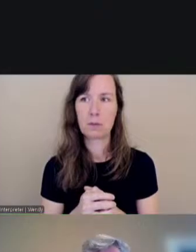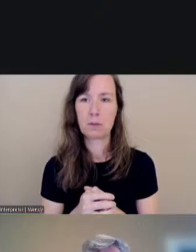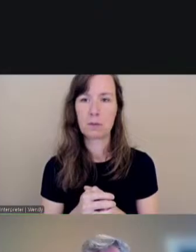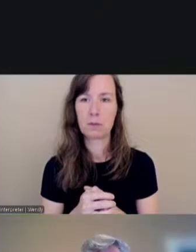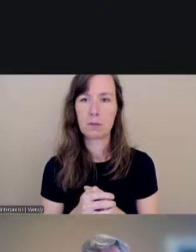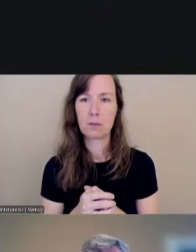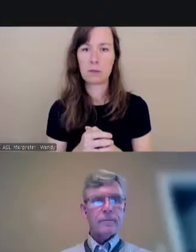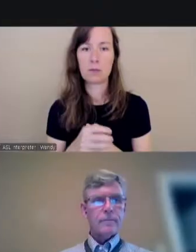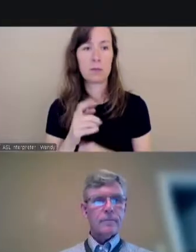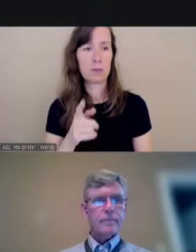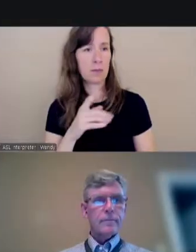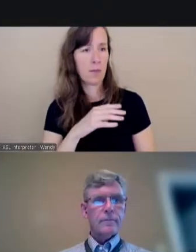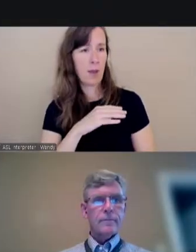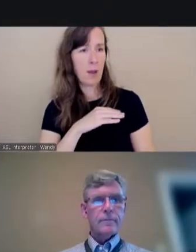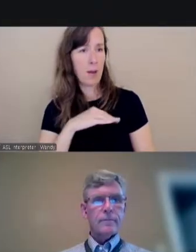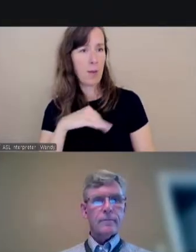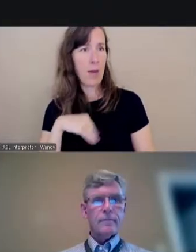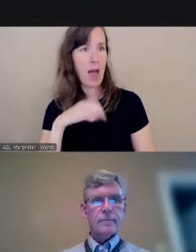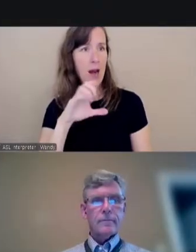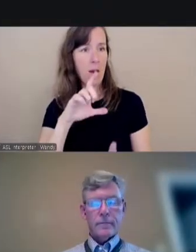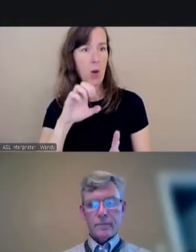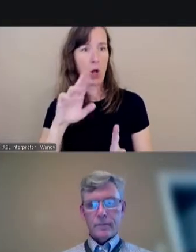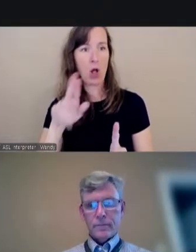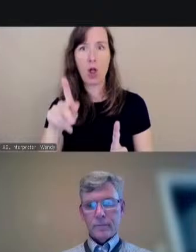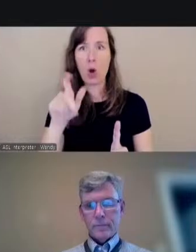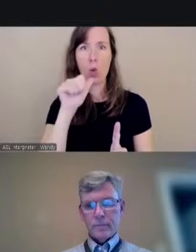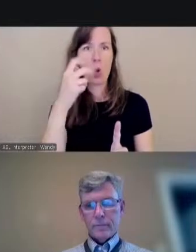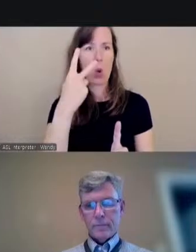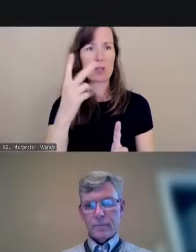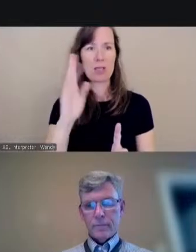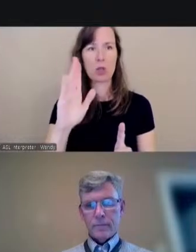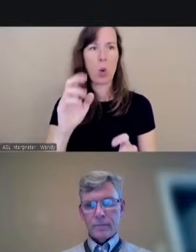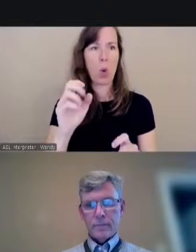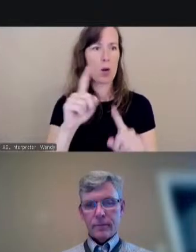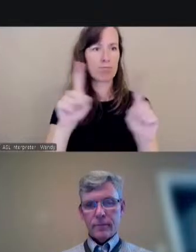Madam Clerk, we don't see your screen sharing if you're trying to share.